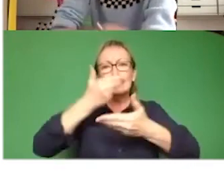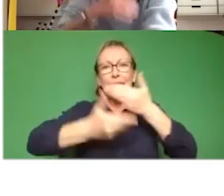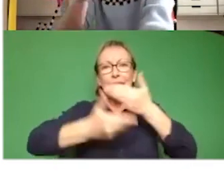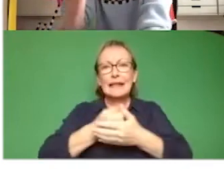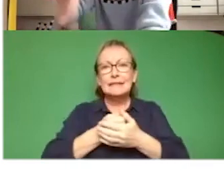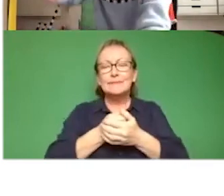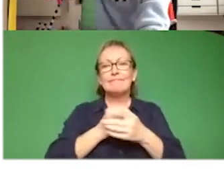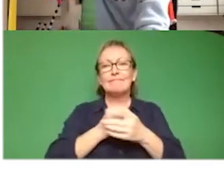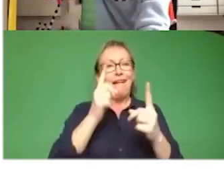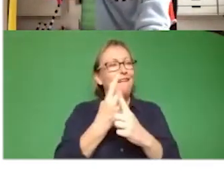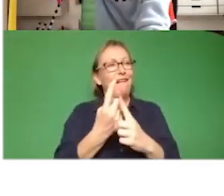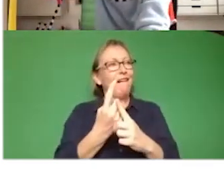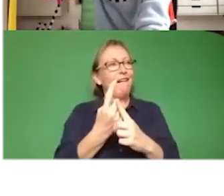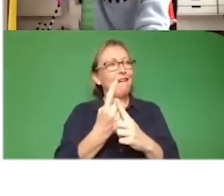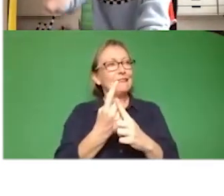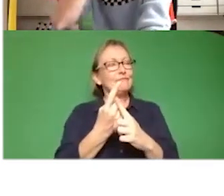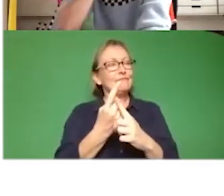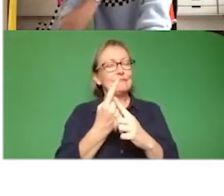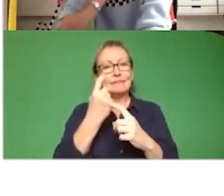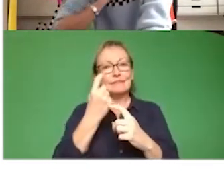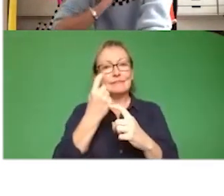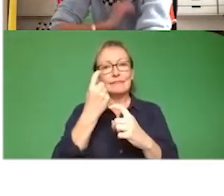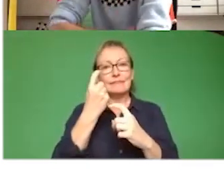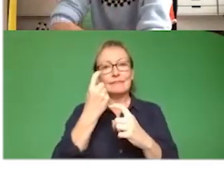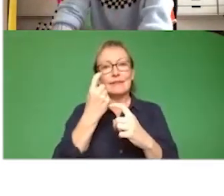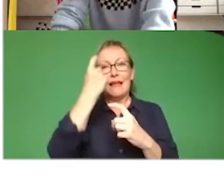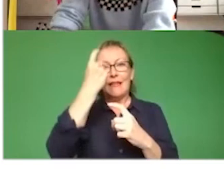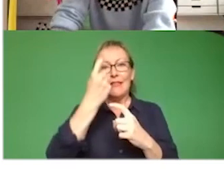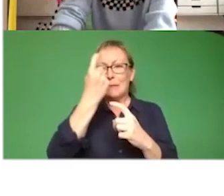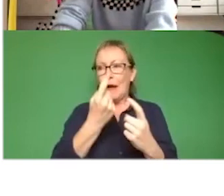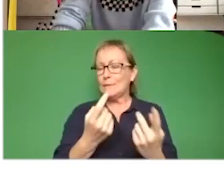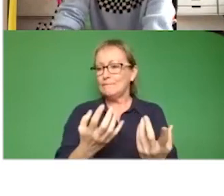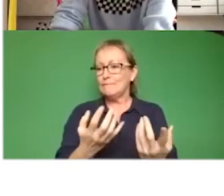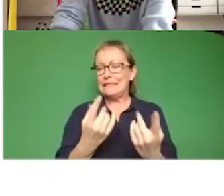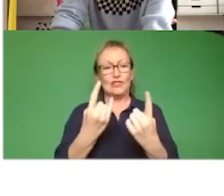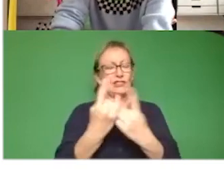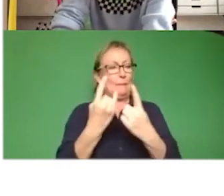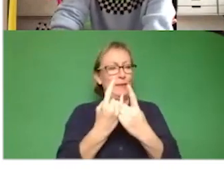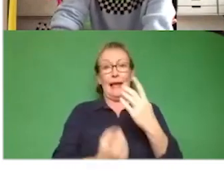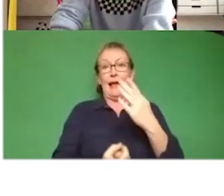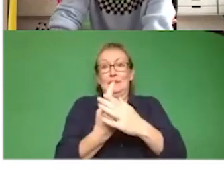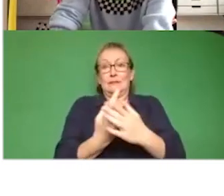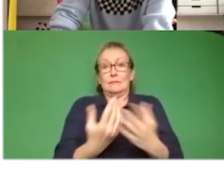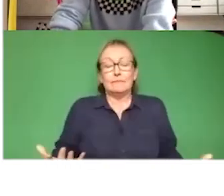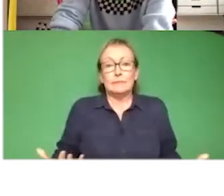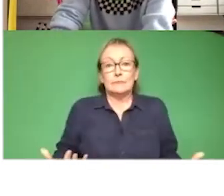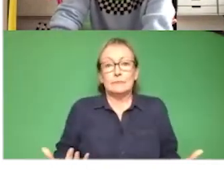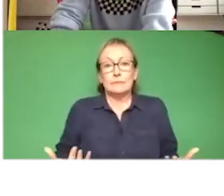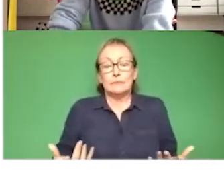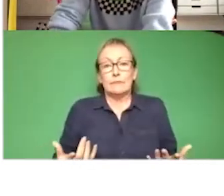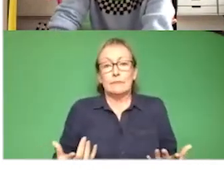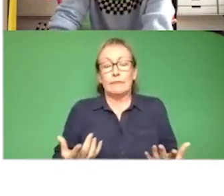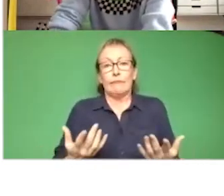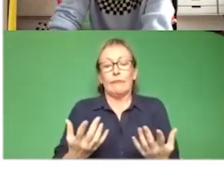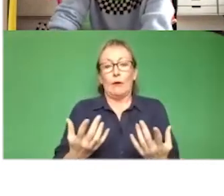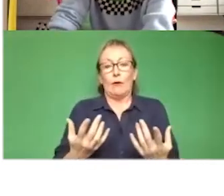at being conceptual at all. Yeah. It's just something that happens, you know, and I think you being receptive to that and